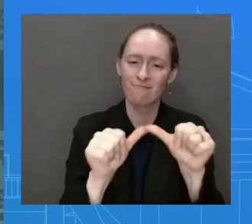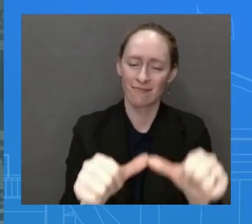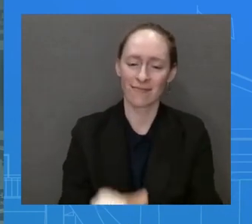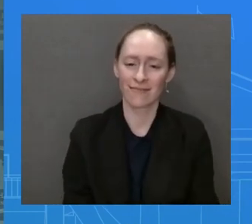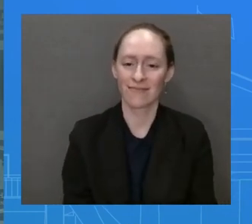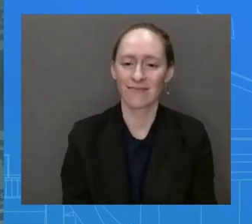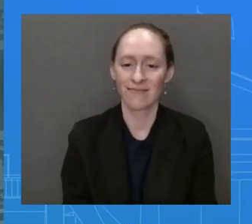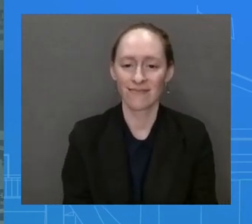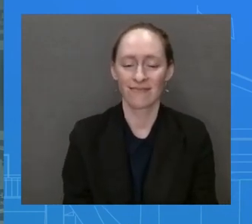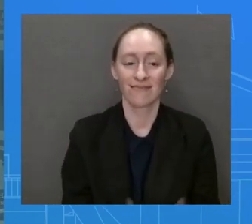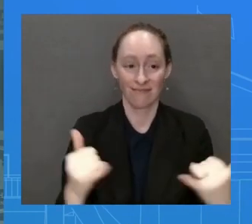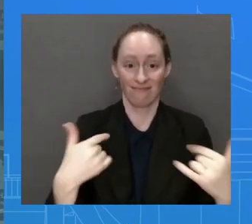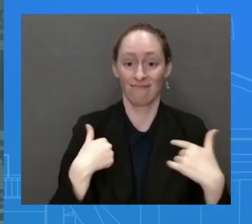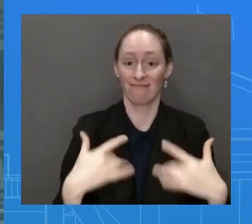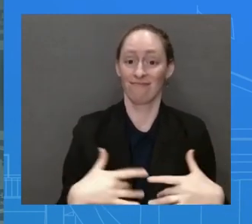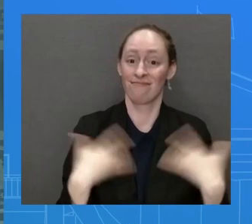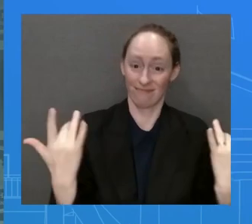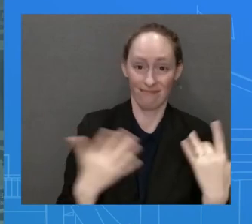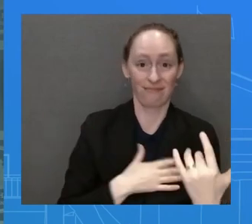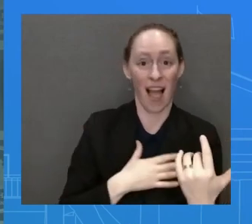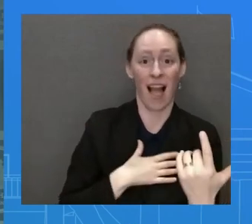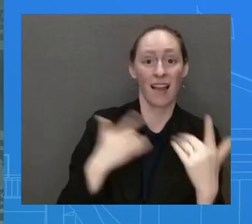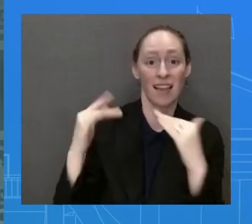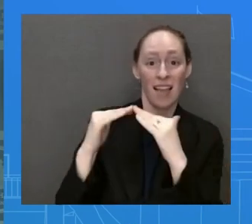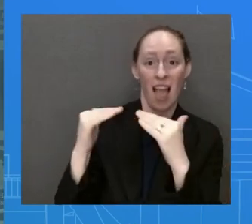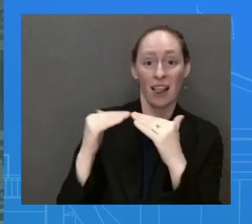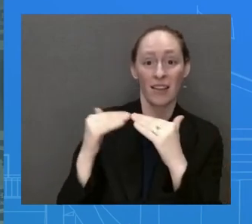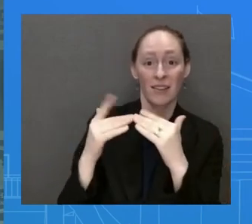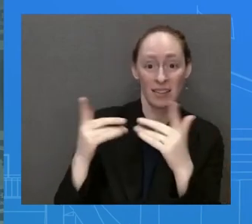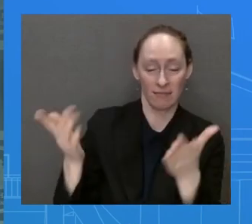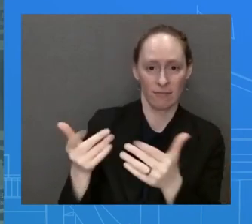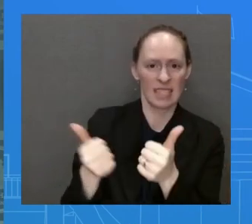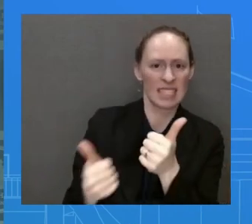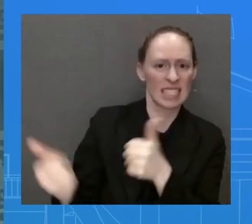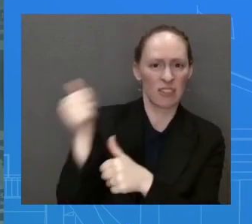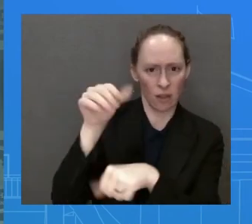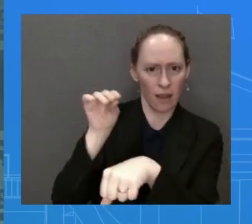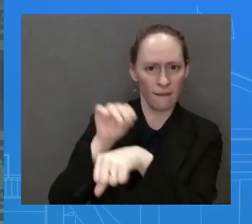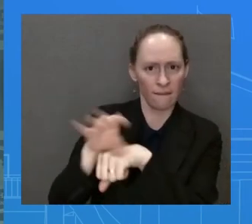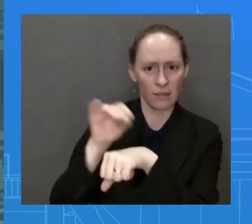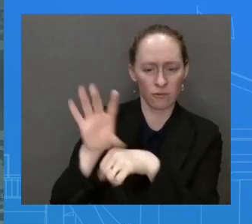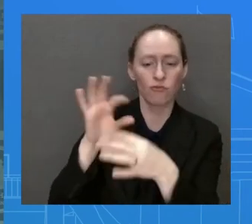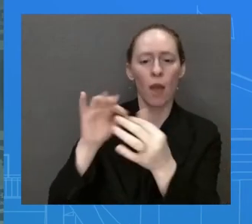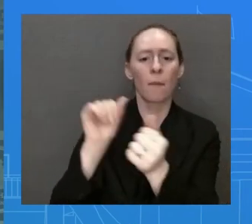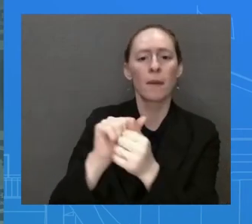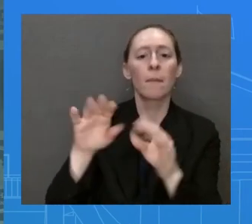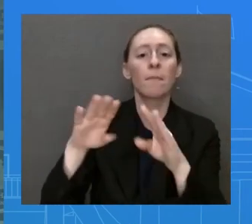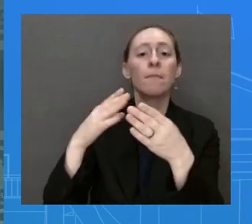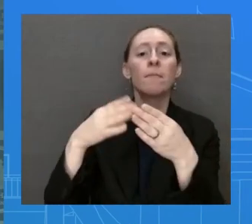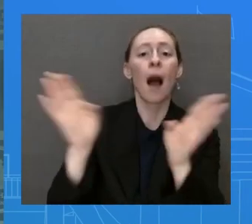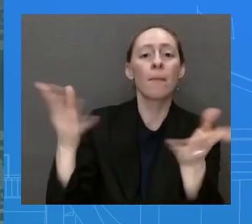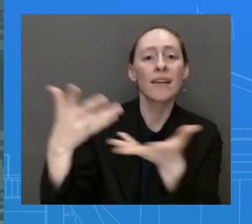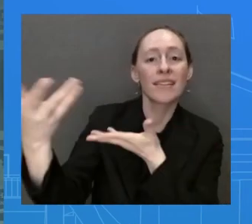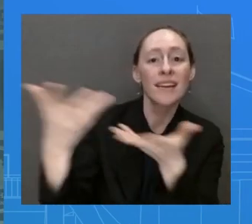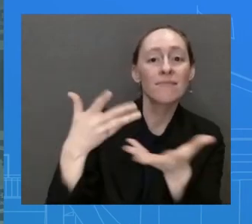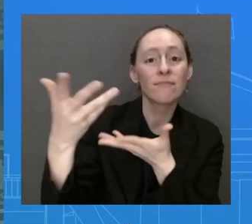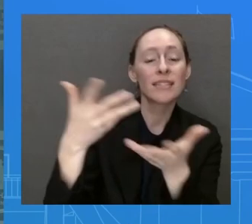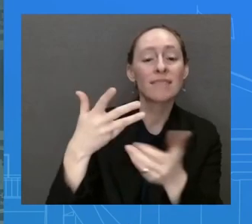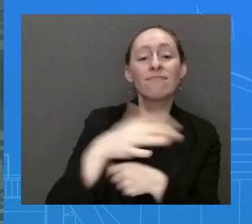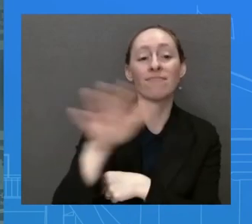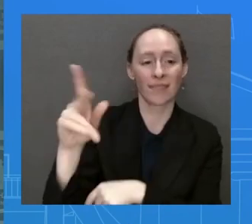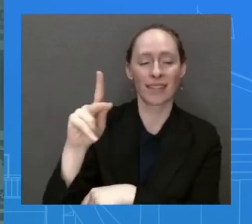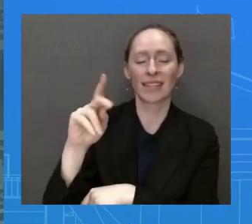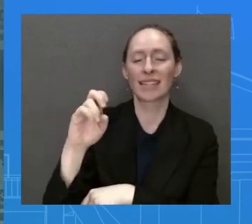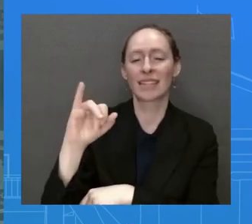Atlanta, senior advisor for public engagement, Keisha Lance Bottoms, to talk about the president's trip this coming Sunday to the historic